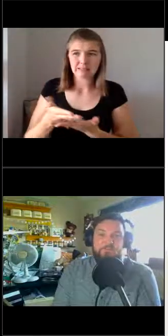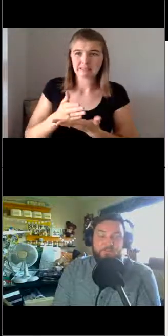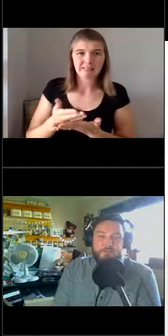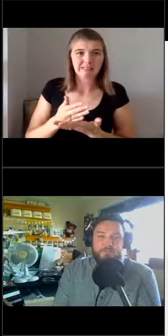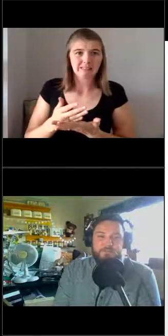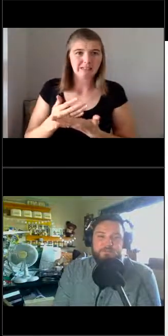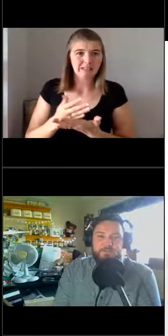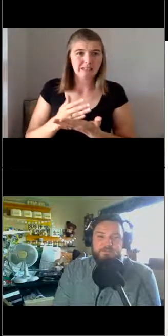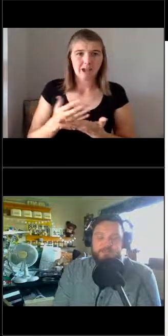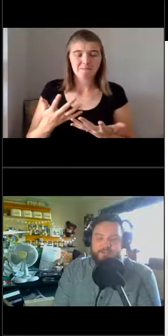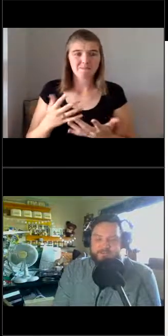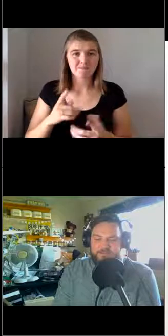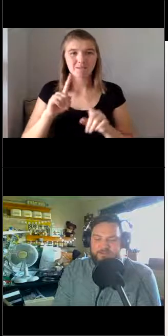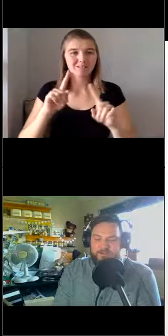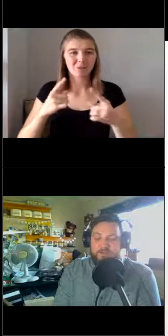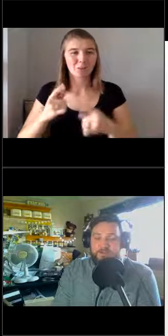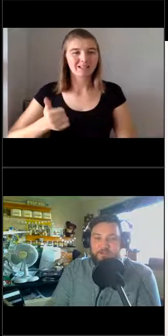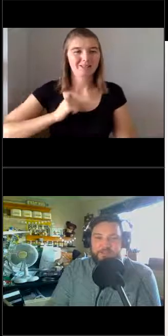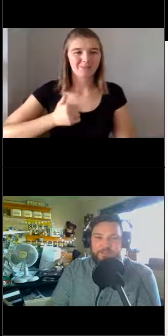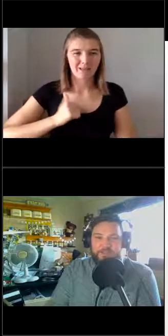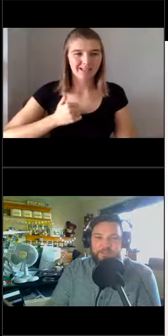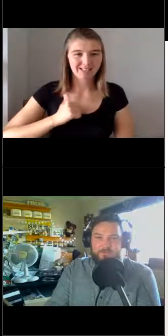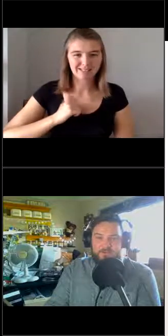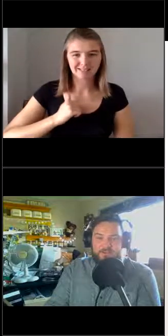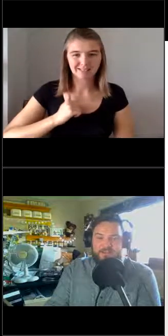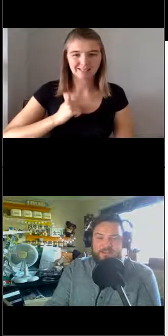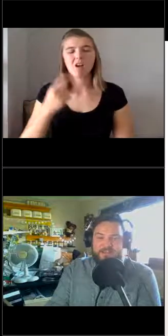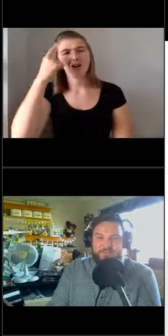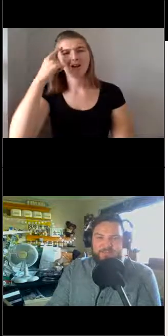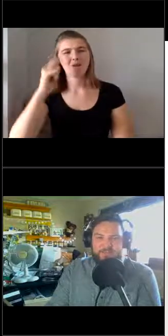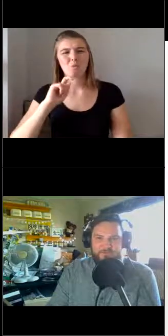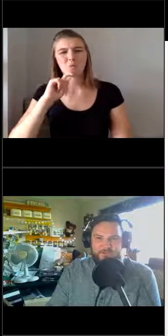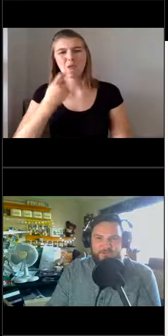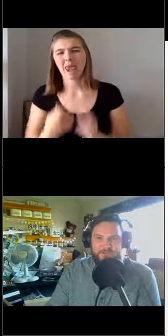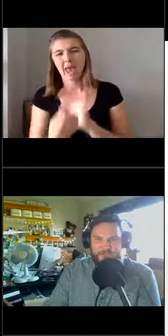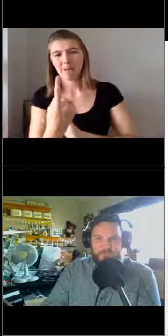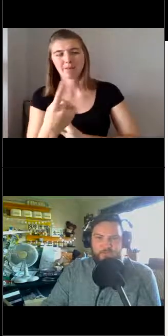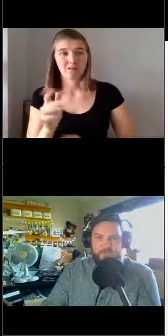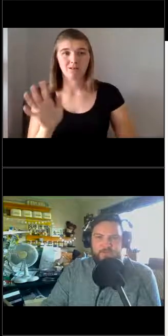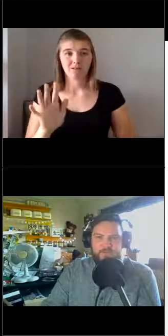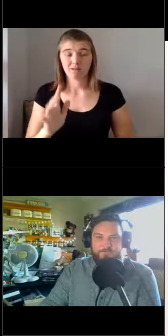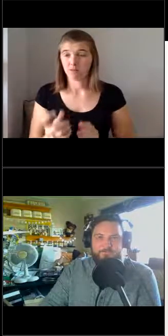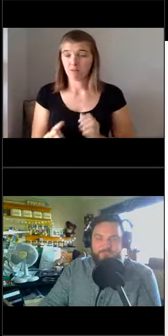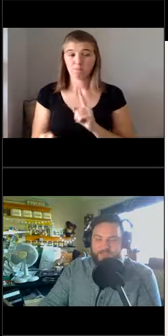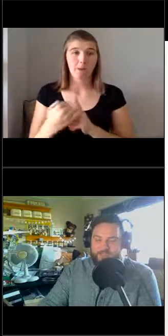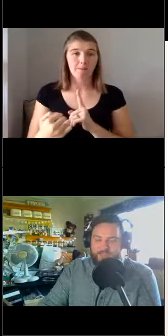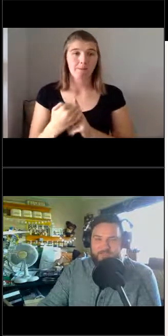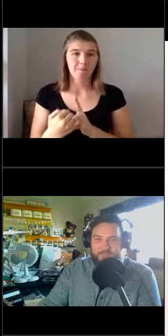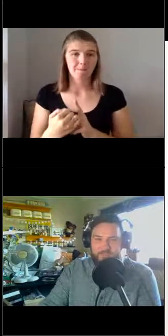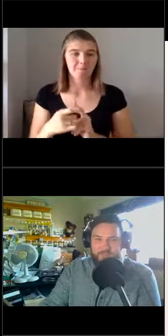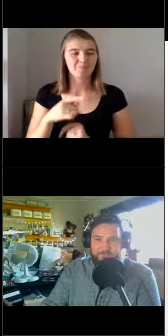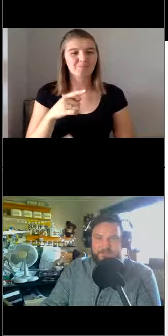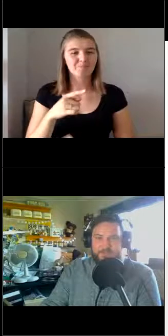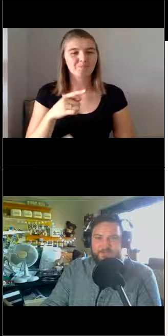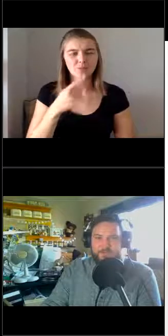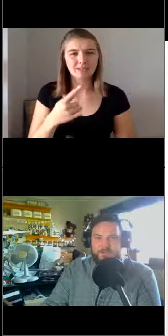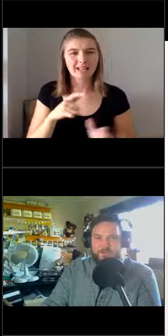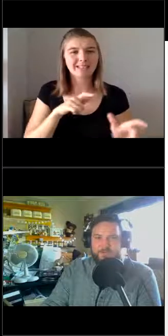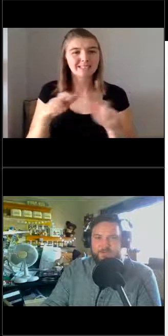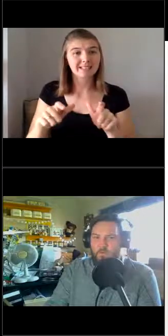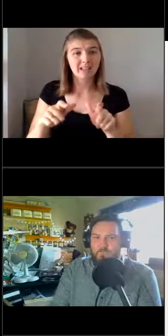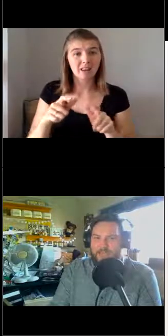of unpredictable things going on. You said you are still able to see your students. You were the TI on that grant.